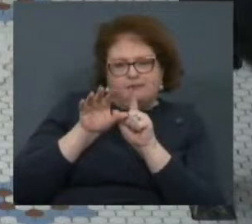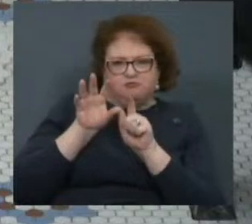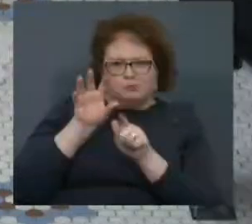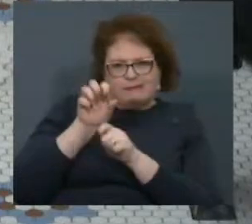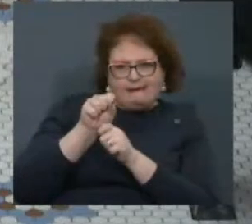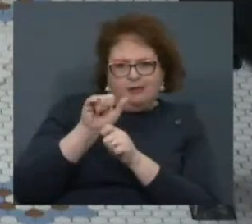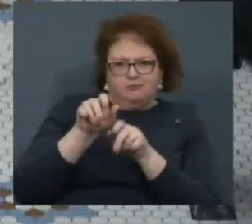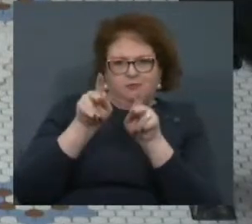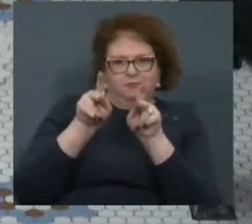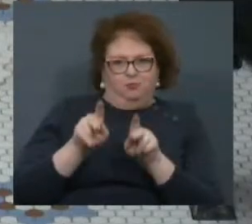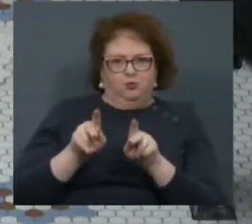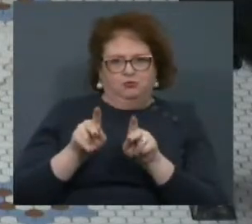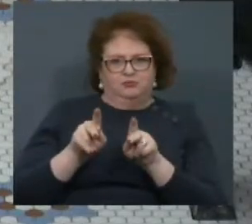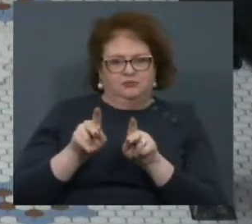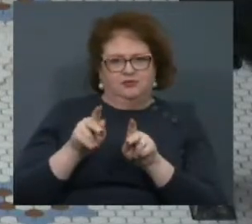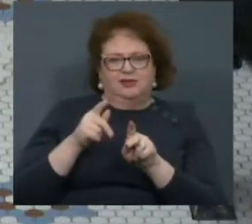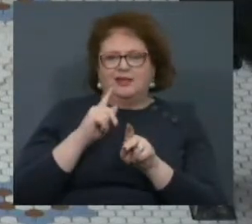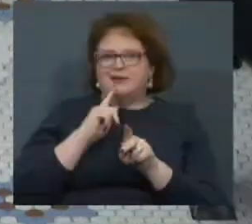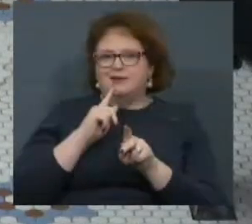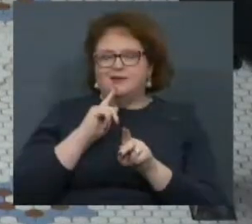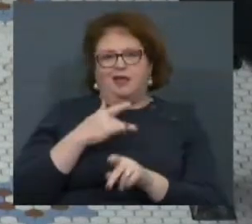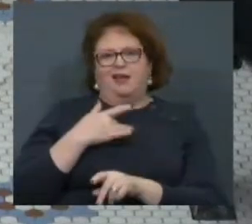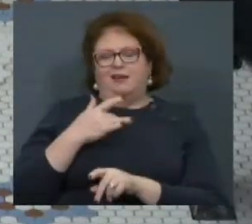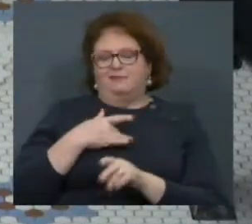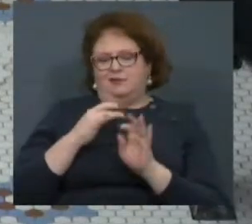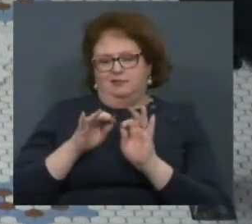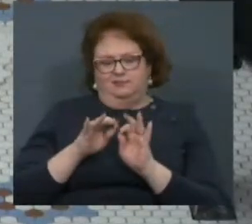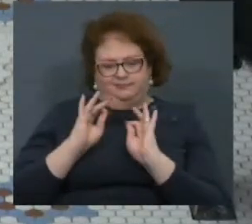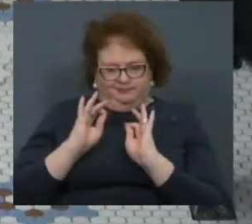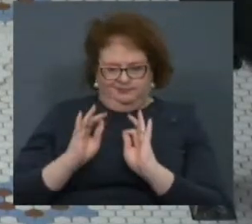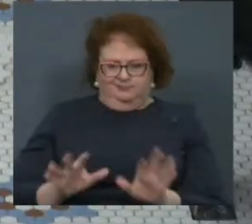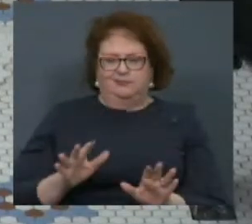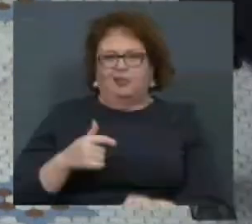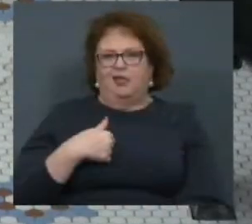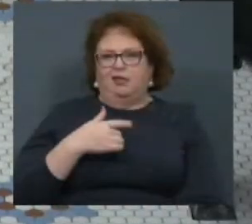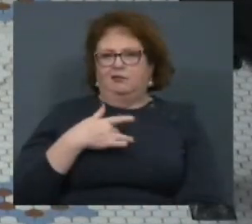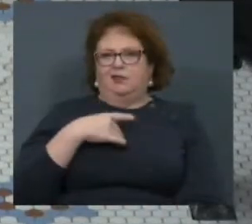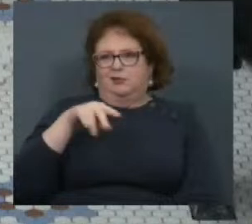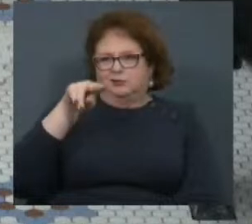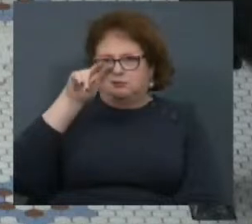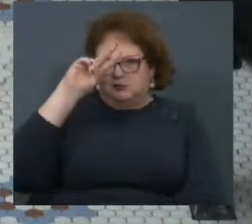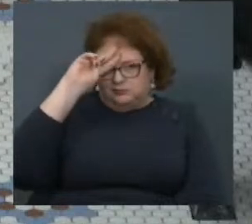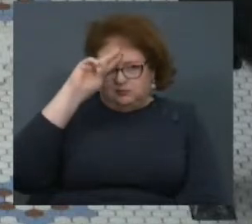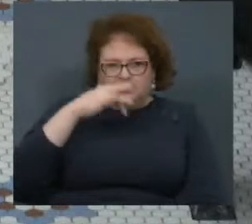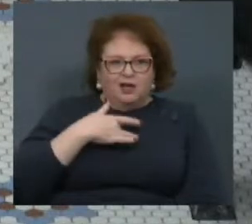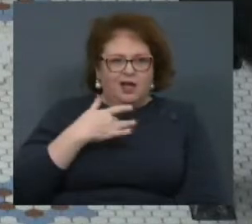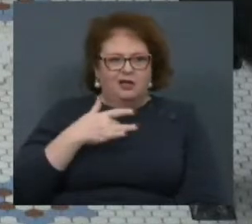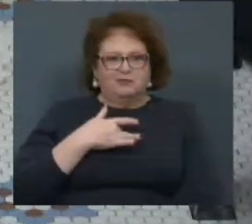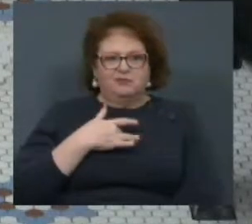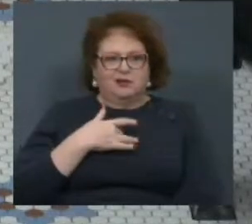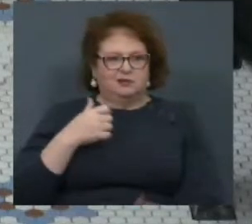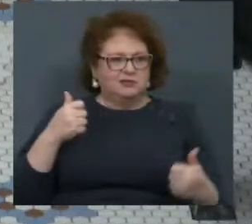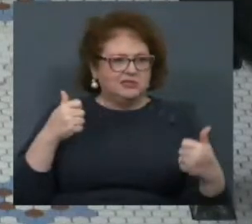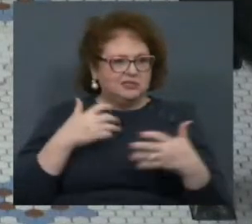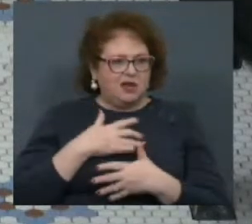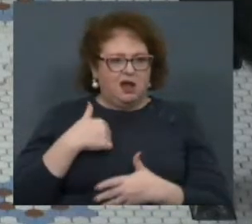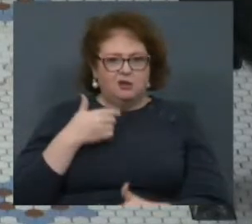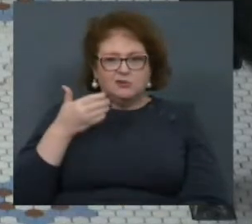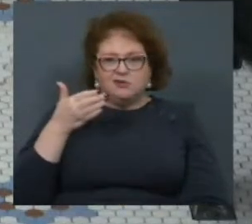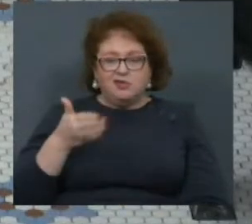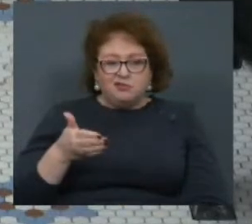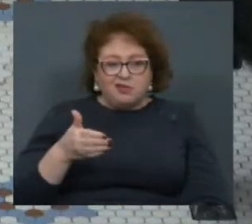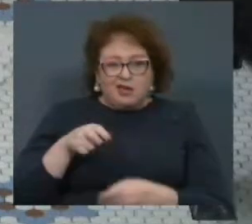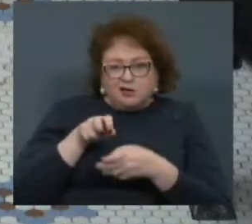futile. I felt so stupid and so scared. I was there for 5 hours.